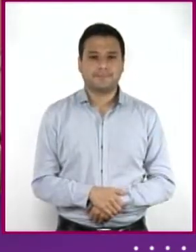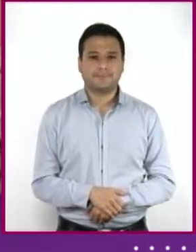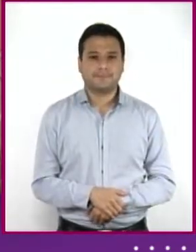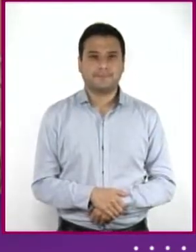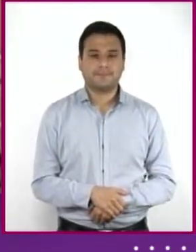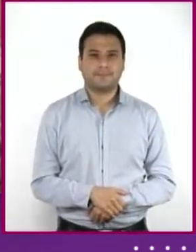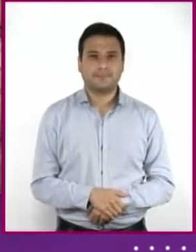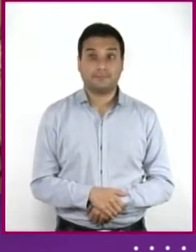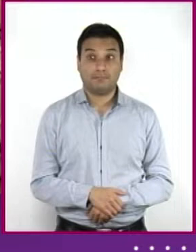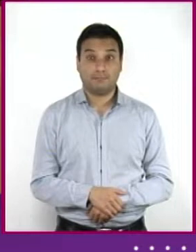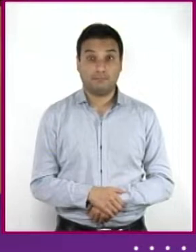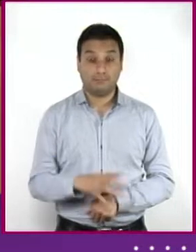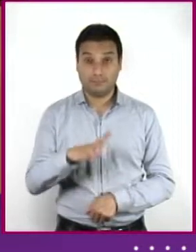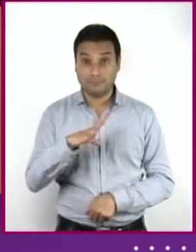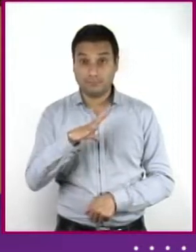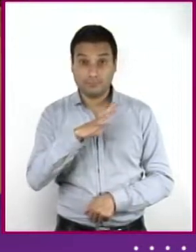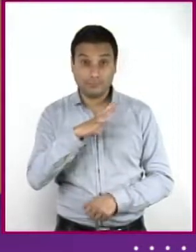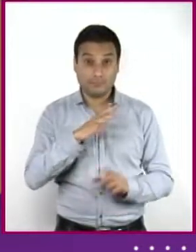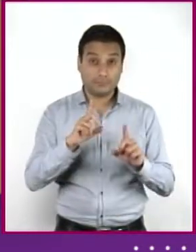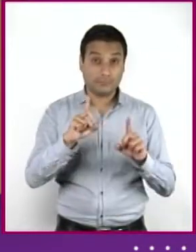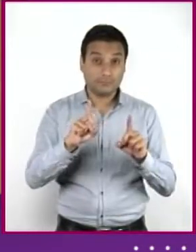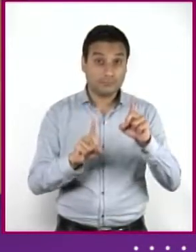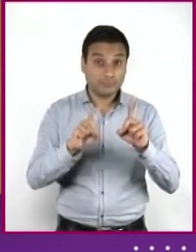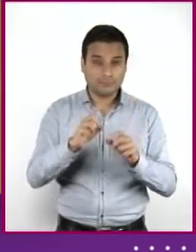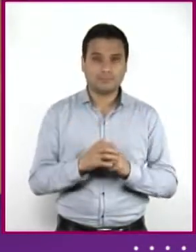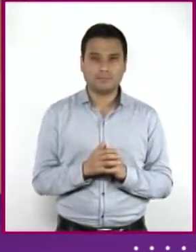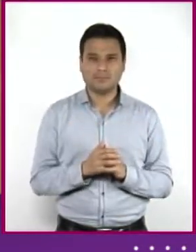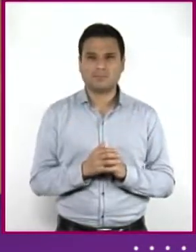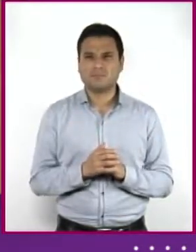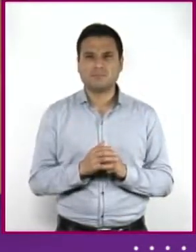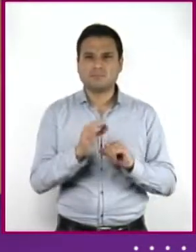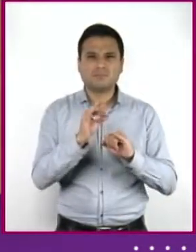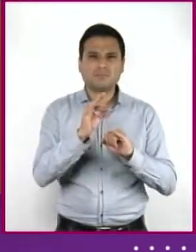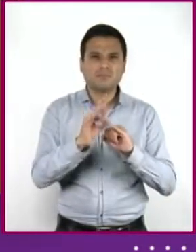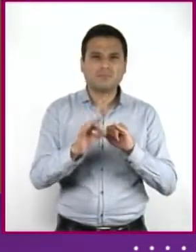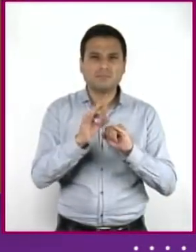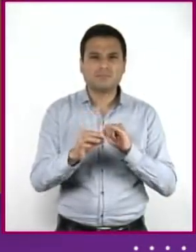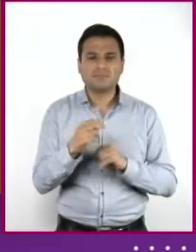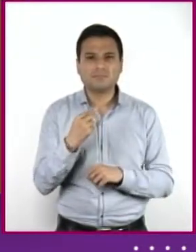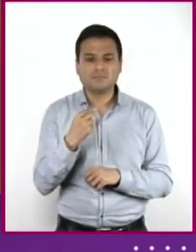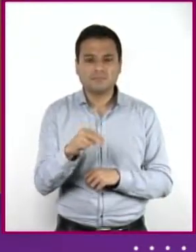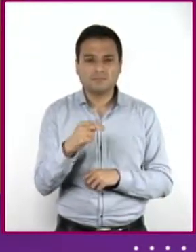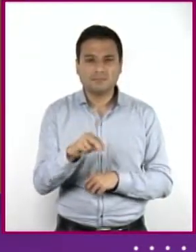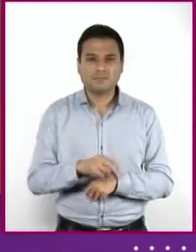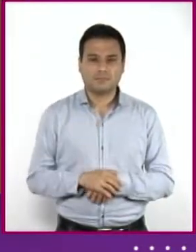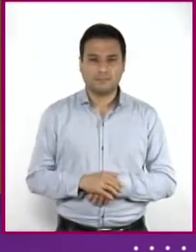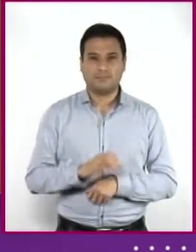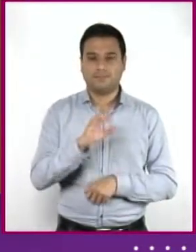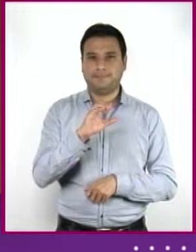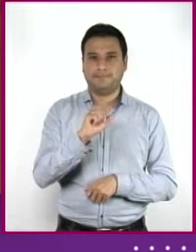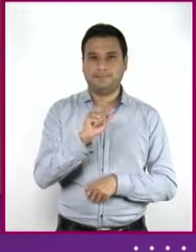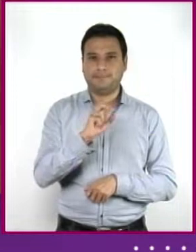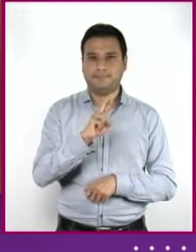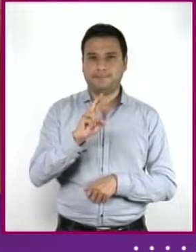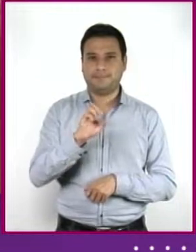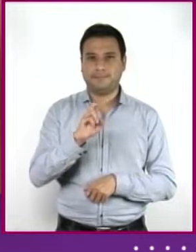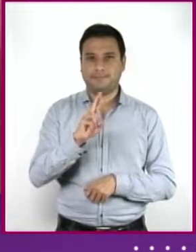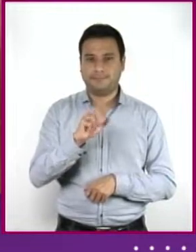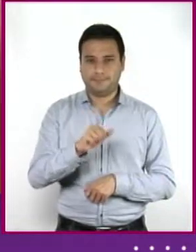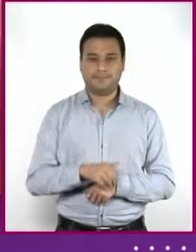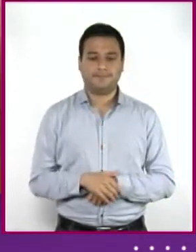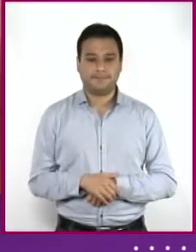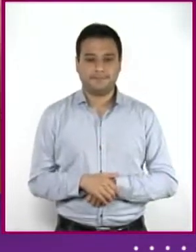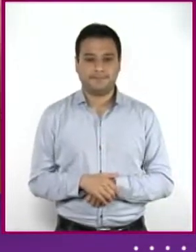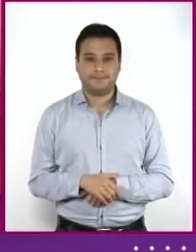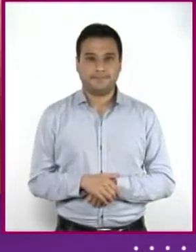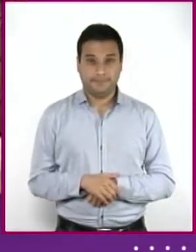Are there any questions? Can you repeat your last name? My last name is Carrera. It is